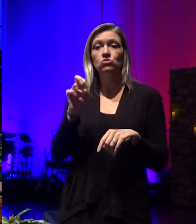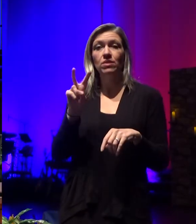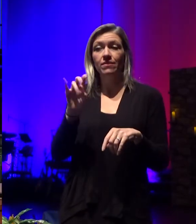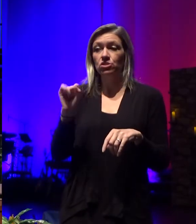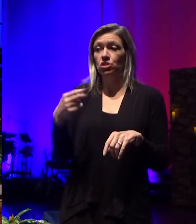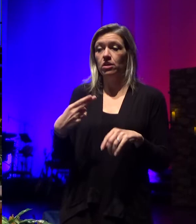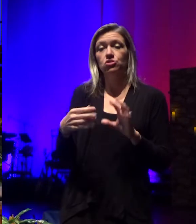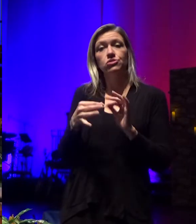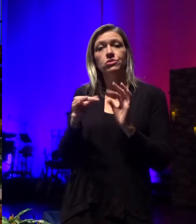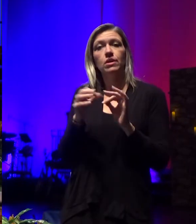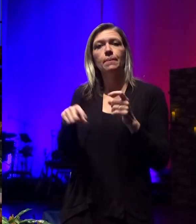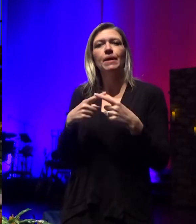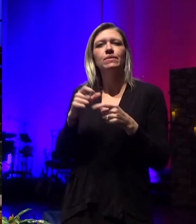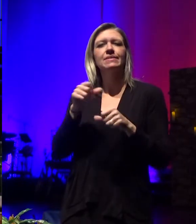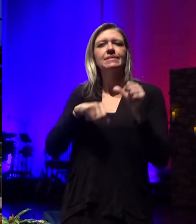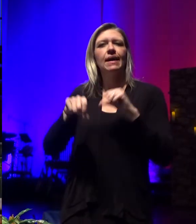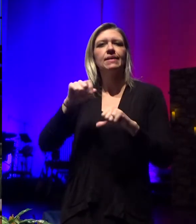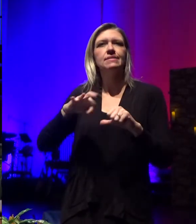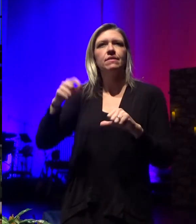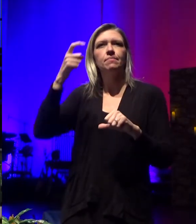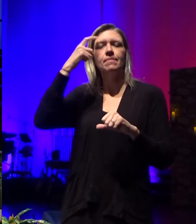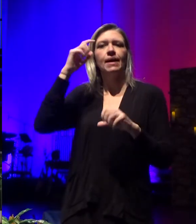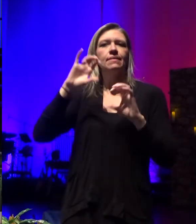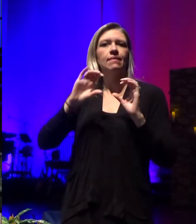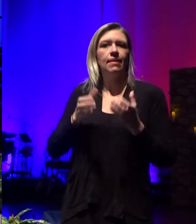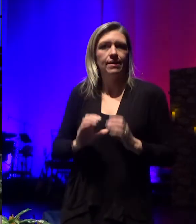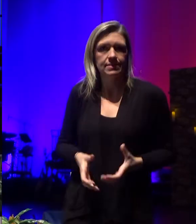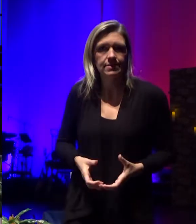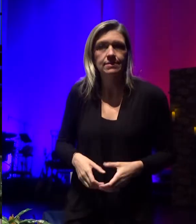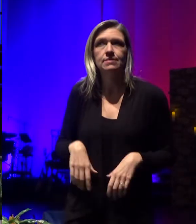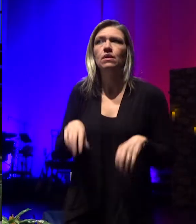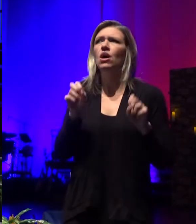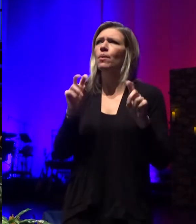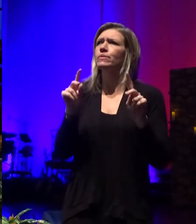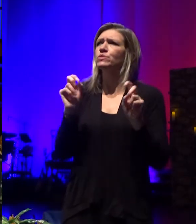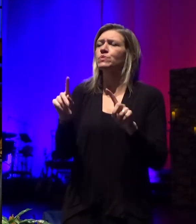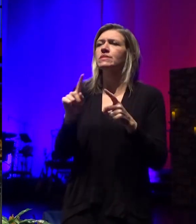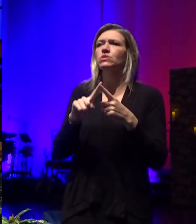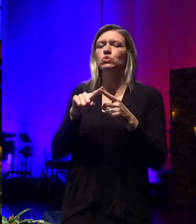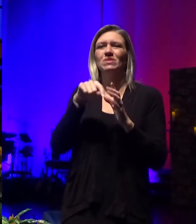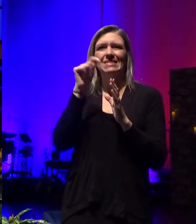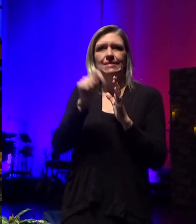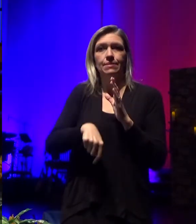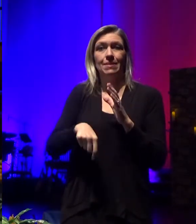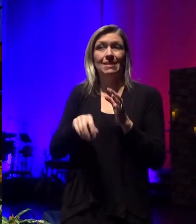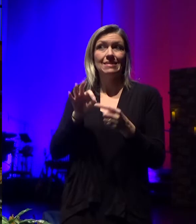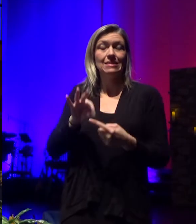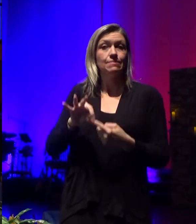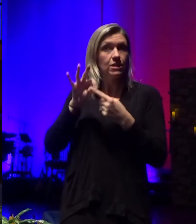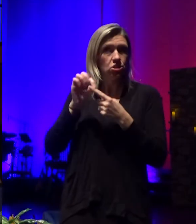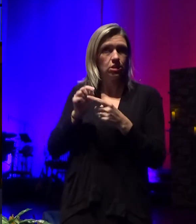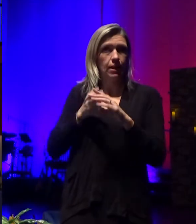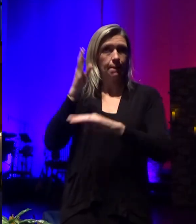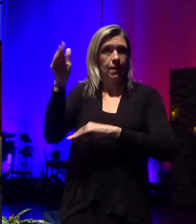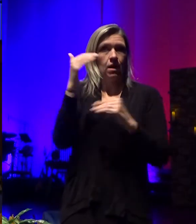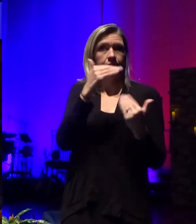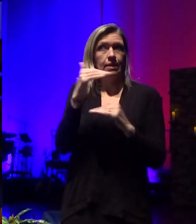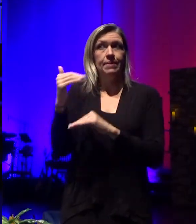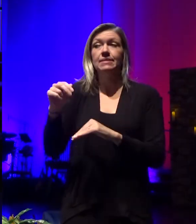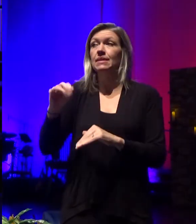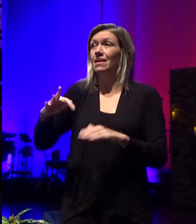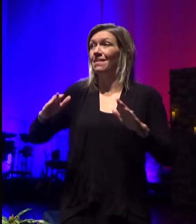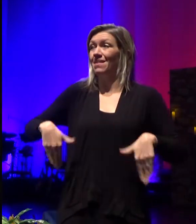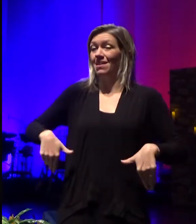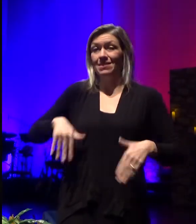the Science of Mind classes, the opportunity to deepen, especially beyond limits. If you have not studied this teaching, that's the opportunity